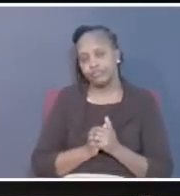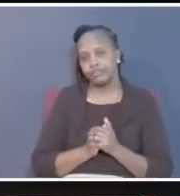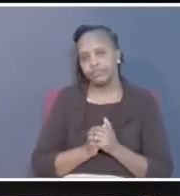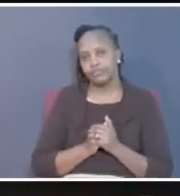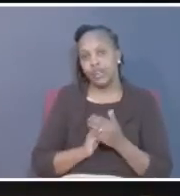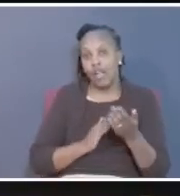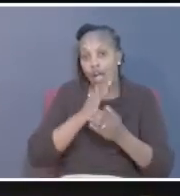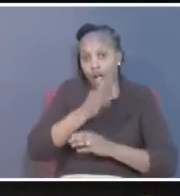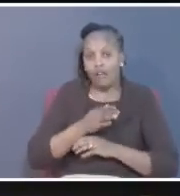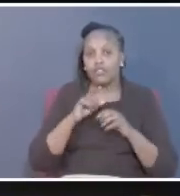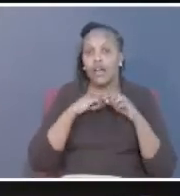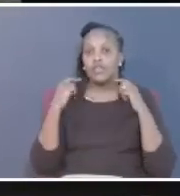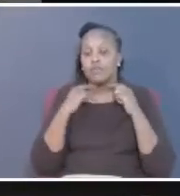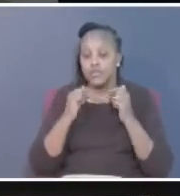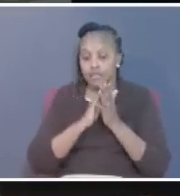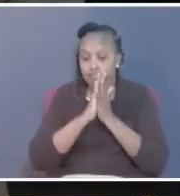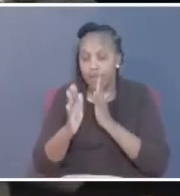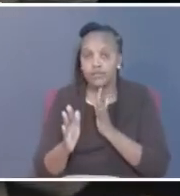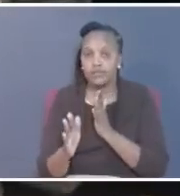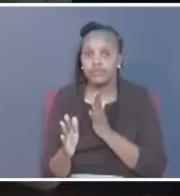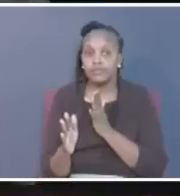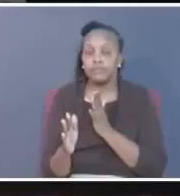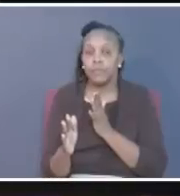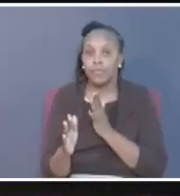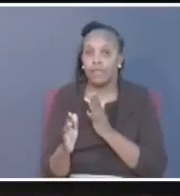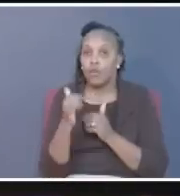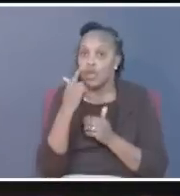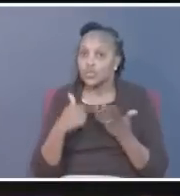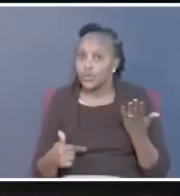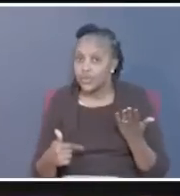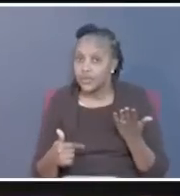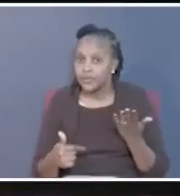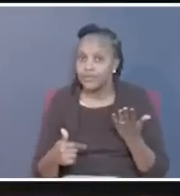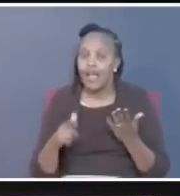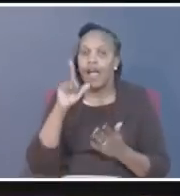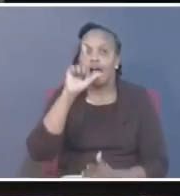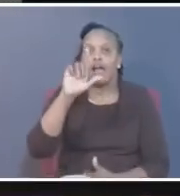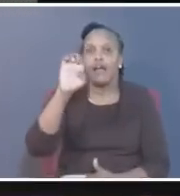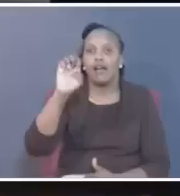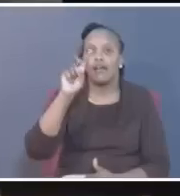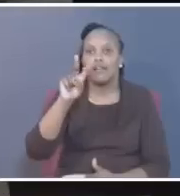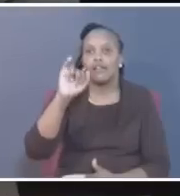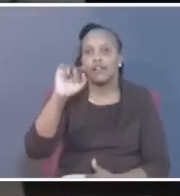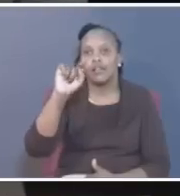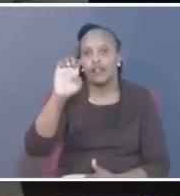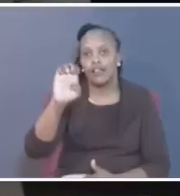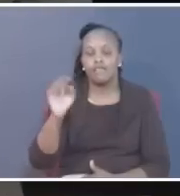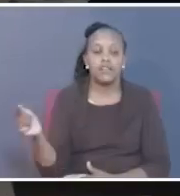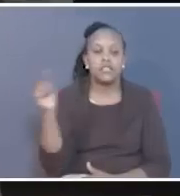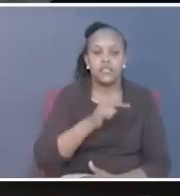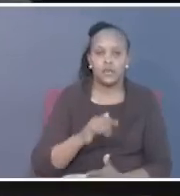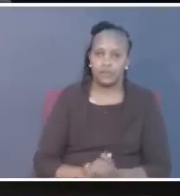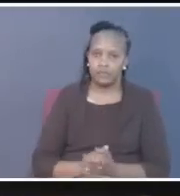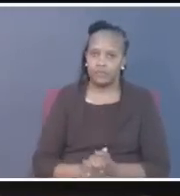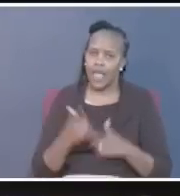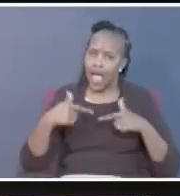After the priest passed by, we're told in verse 32 that a Levite came. Allow me just to quickly